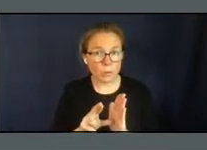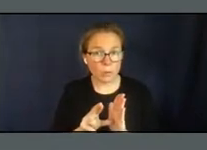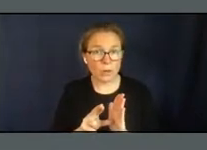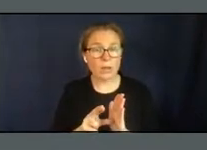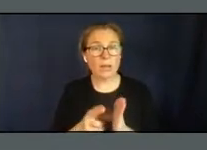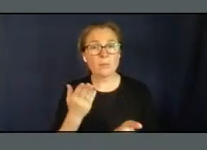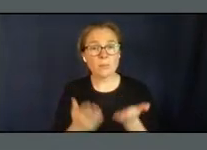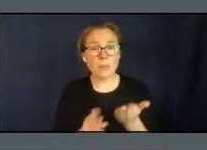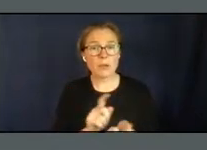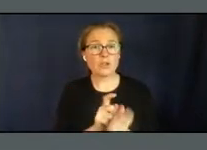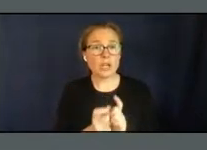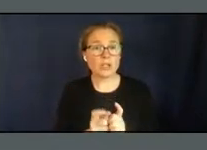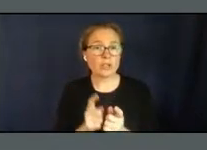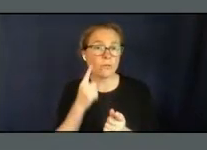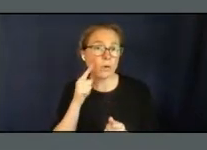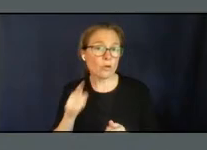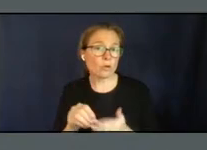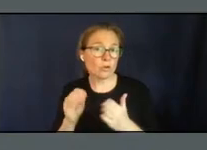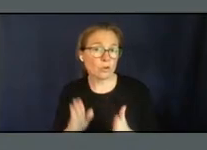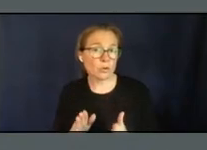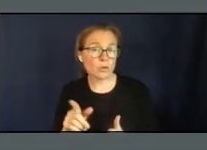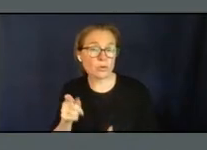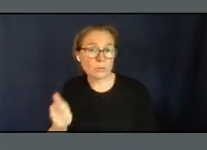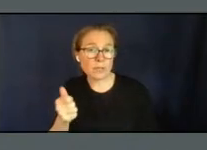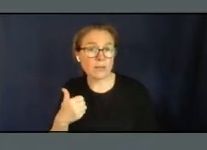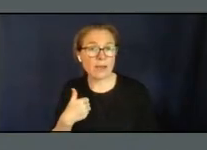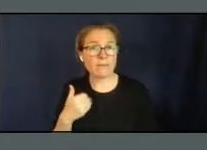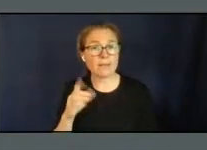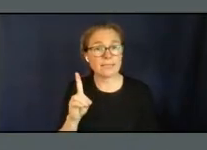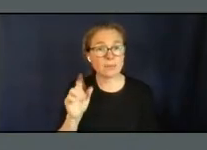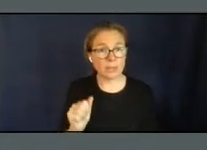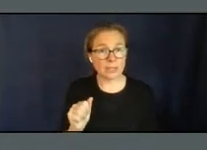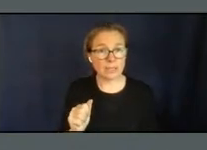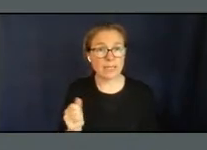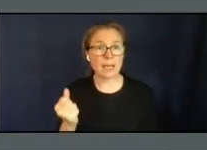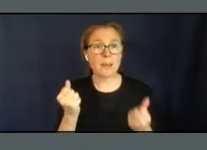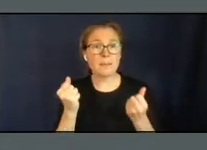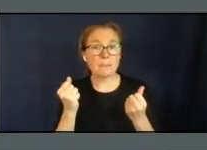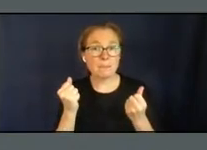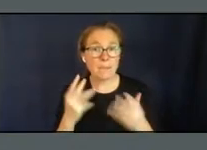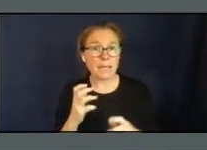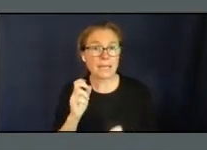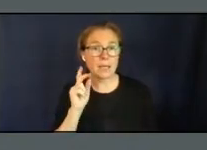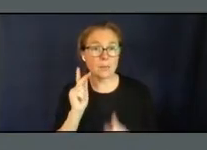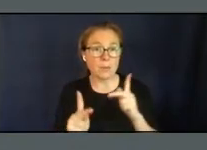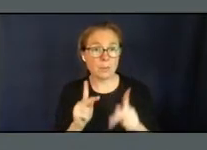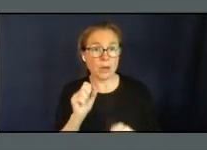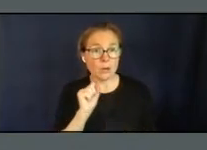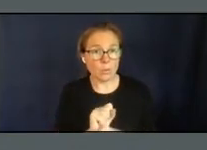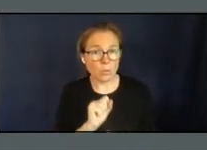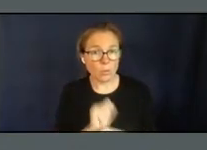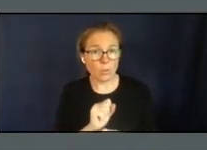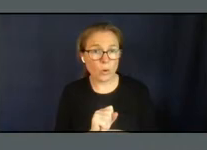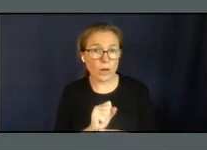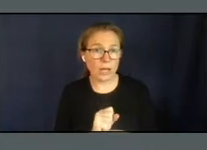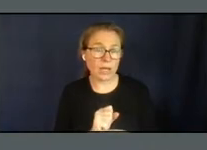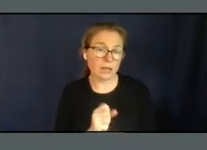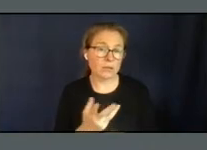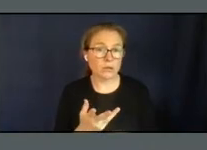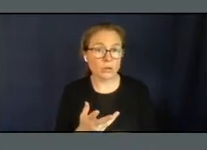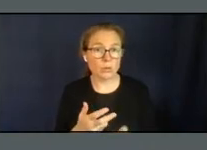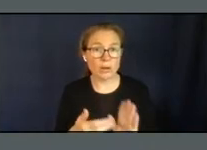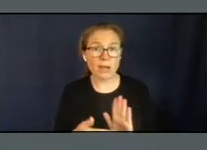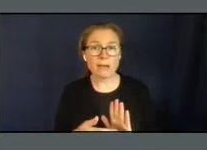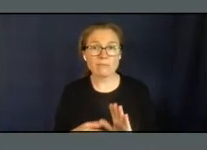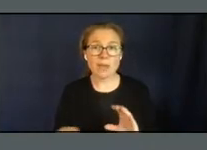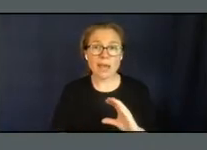disabilities. We have had multiple stakeholders work to increase the available pronouns for use on badges. A process has